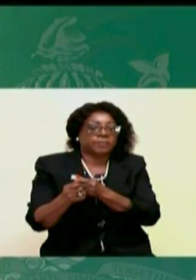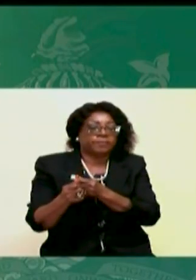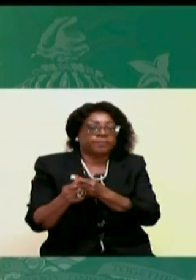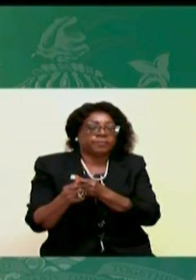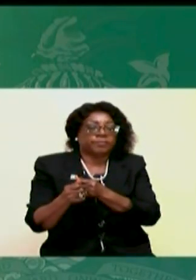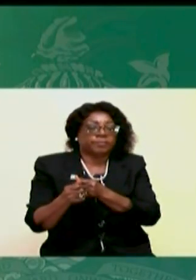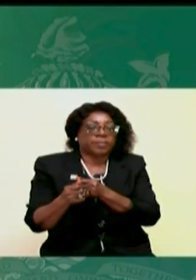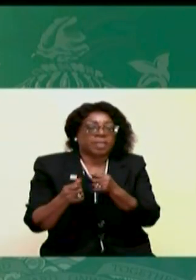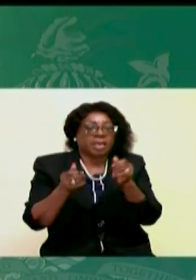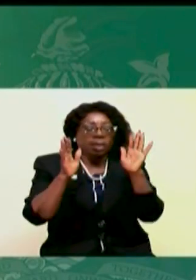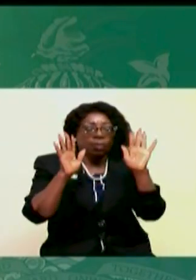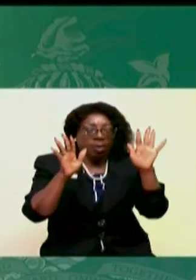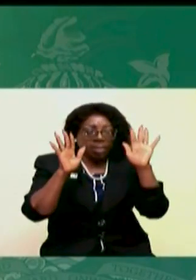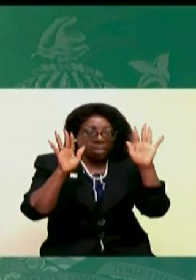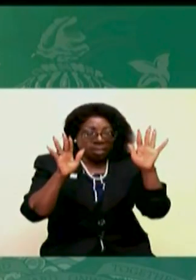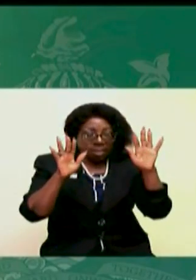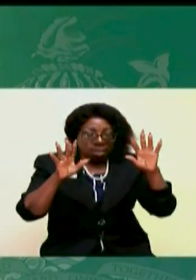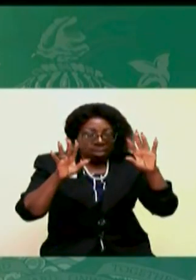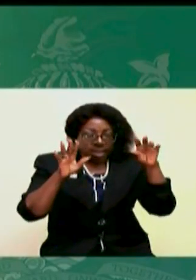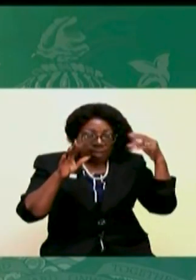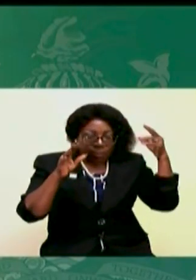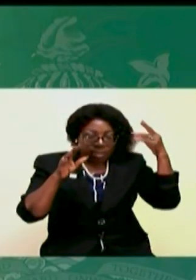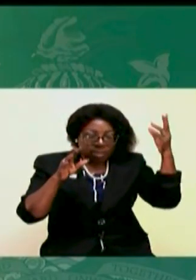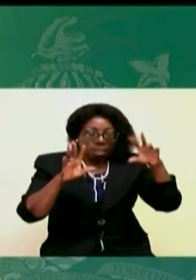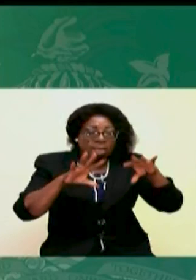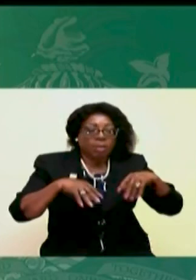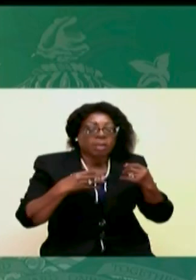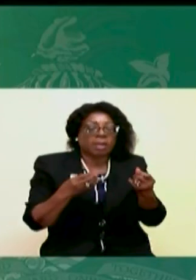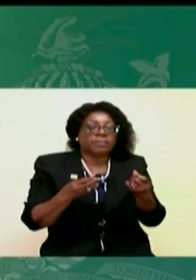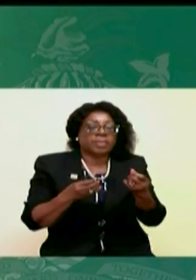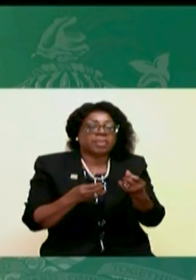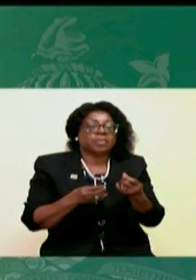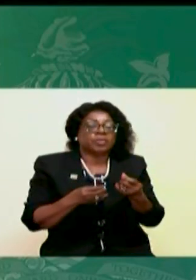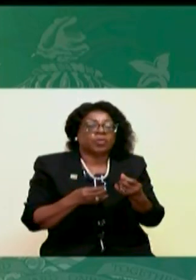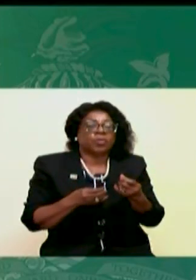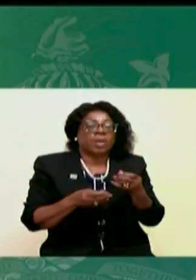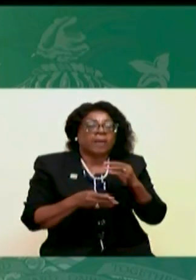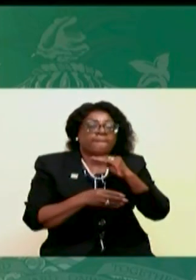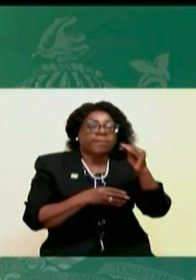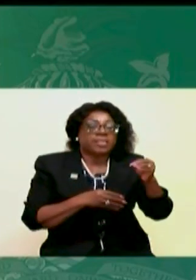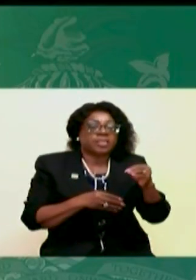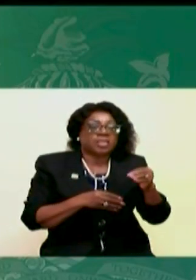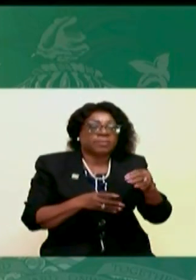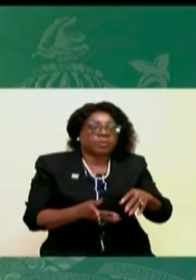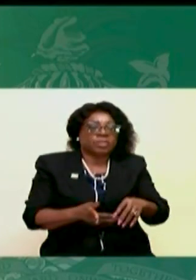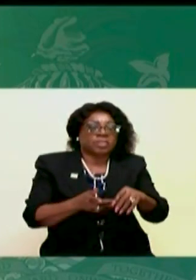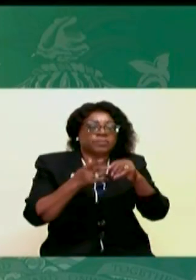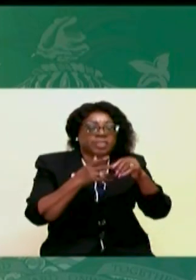I wondered, how come there's no mention about the Special Olympics?